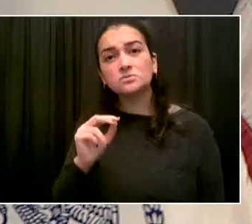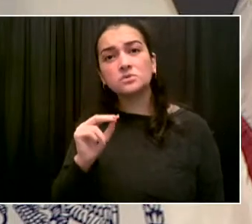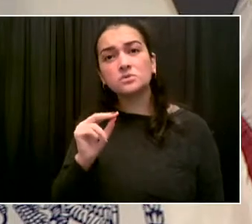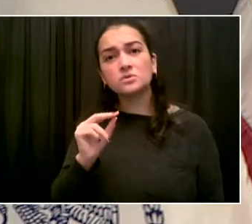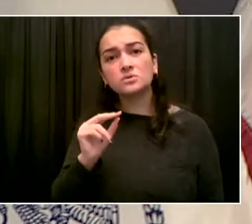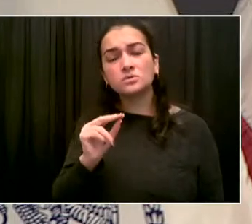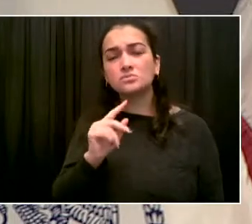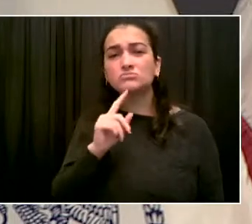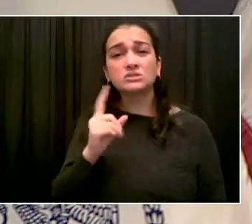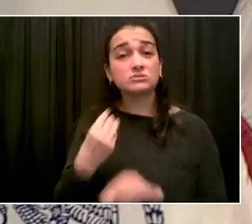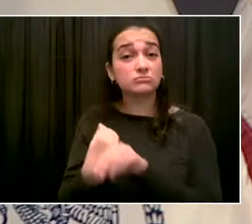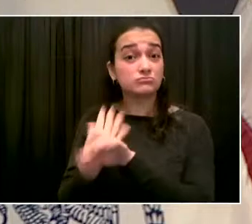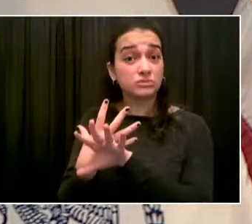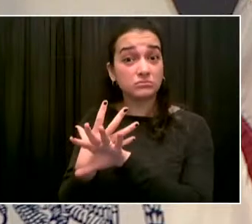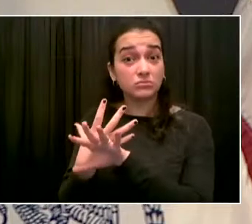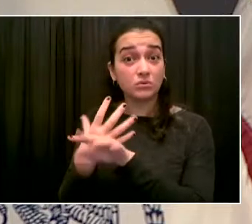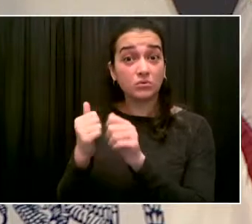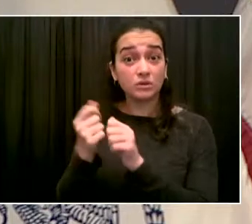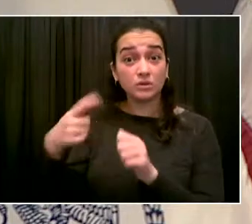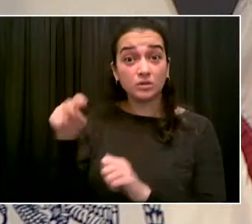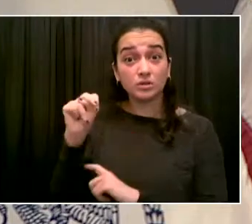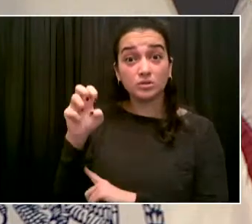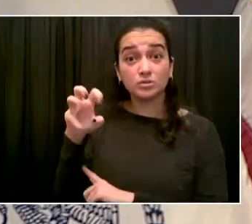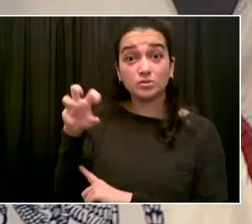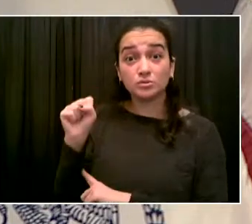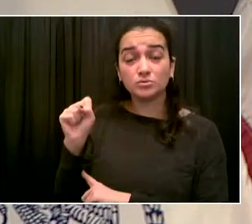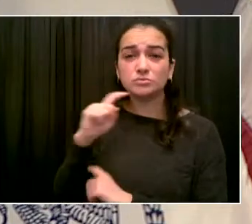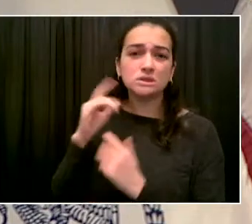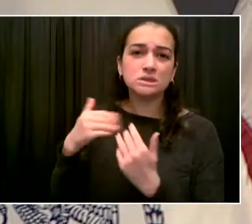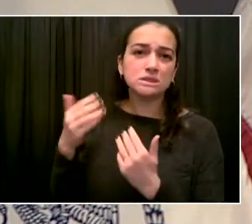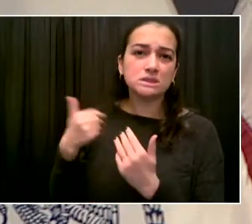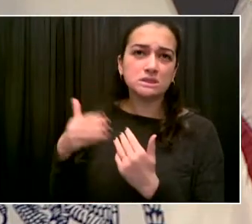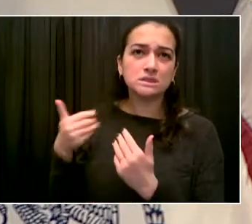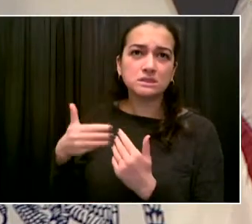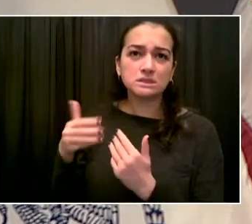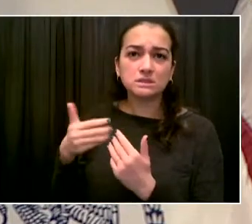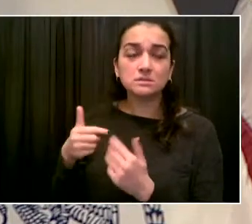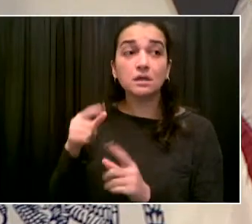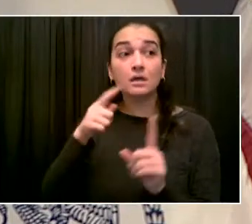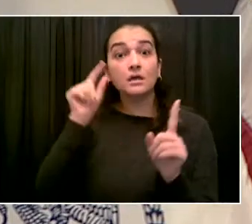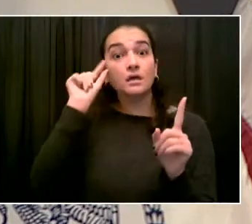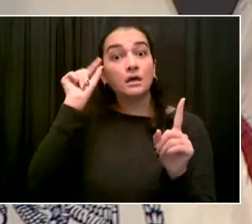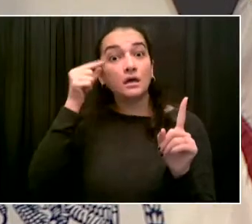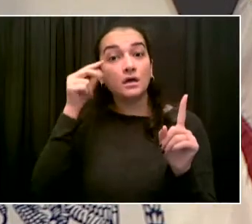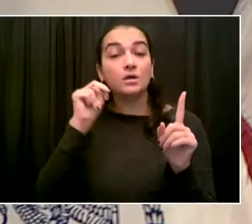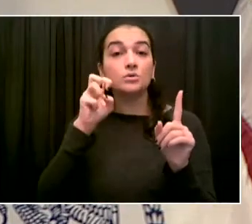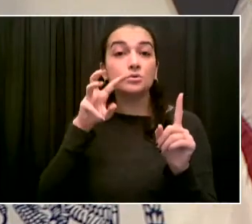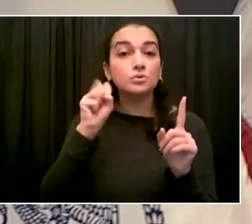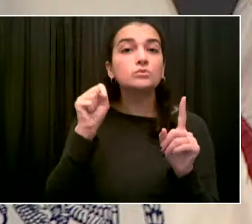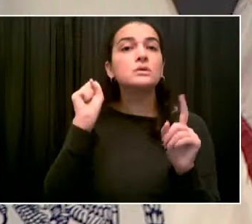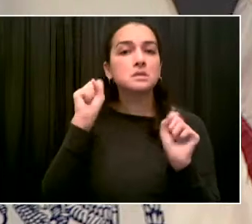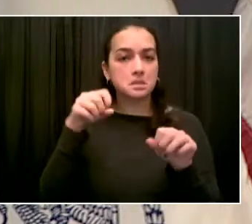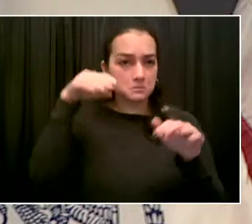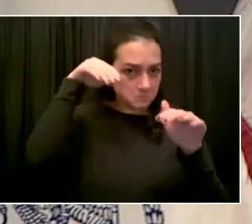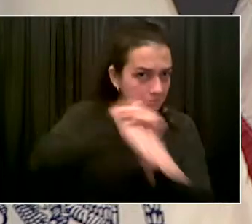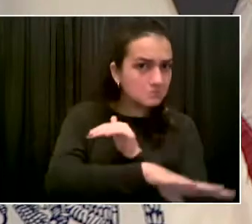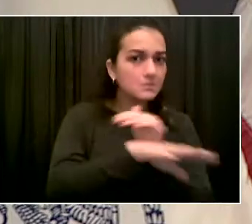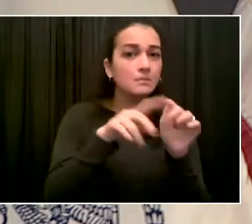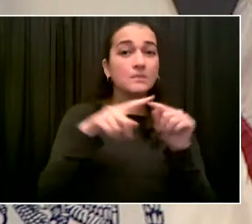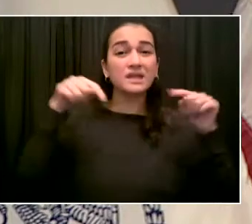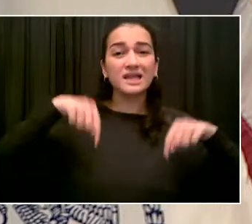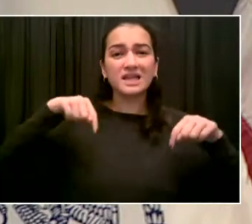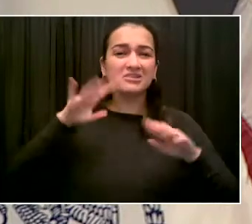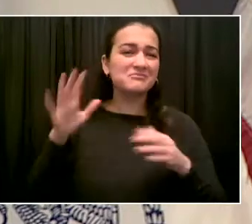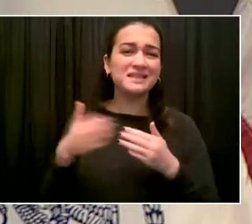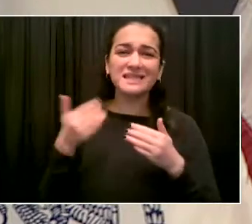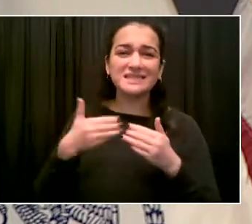all over the state, even the federal government allowing people to vote from different places. There's value in it. What we need